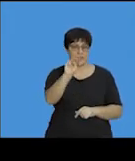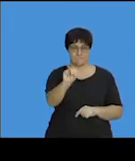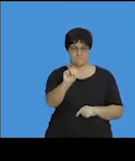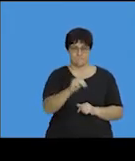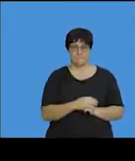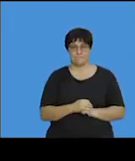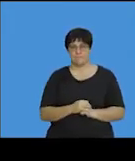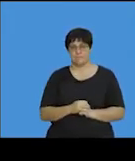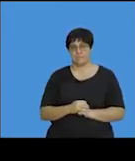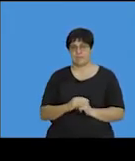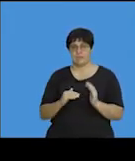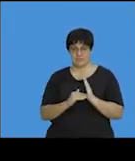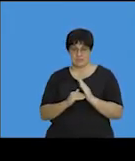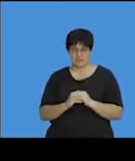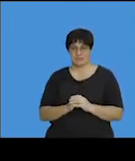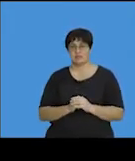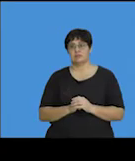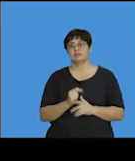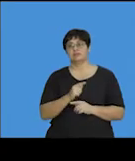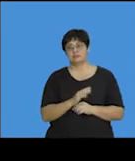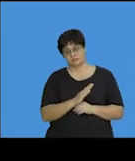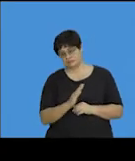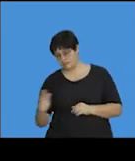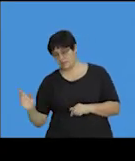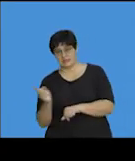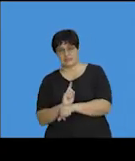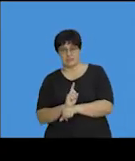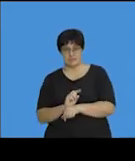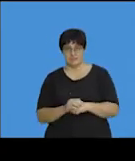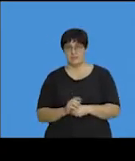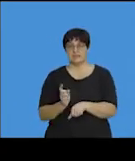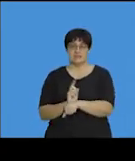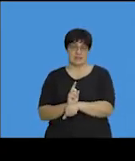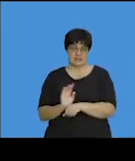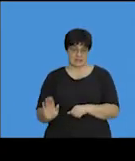Okay, measured in meters. There's my 0. This is time.